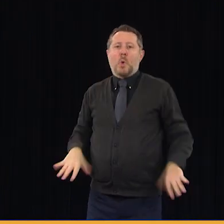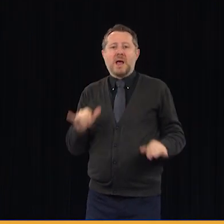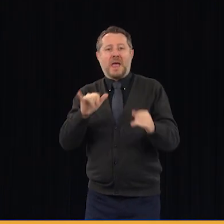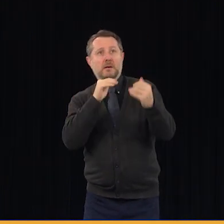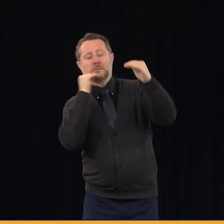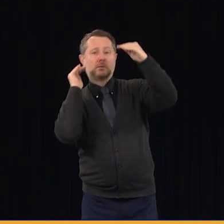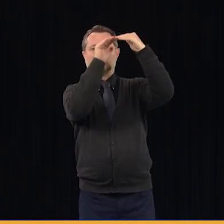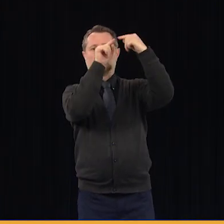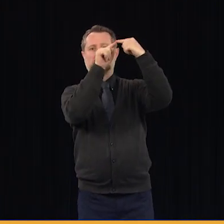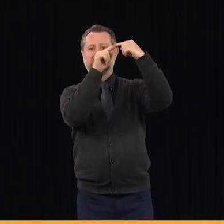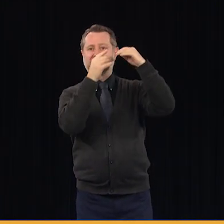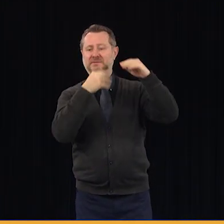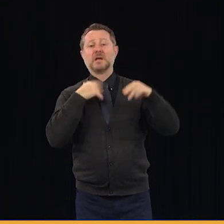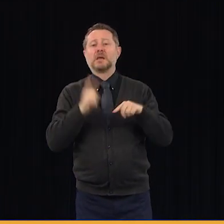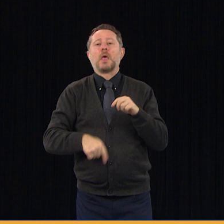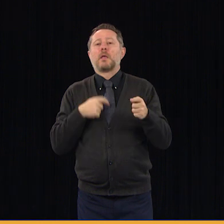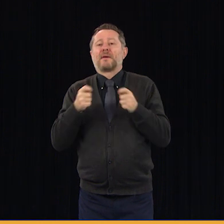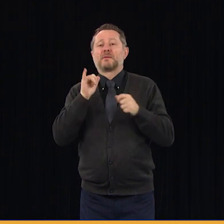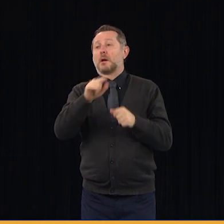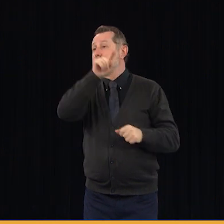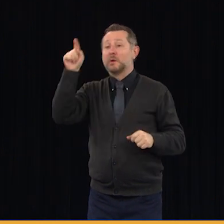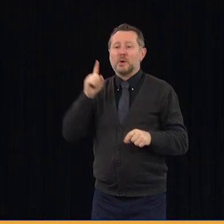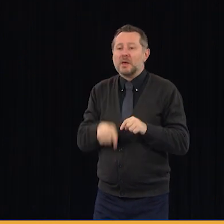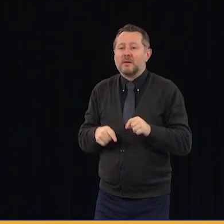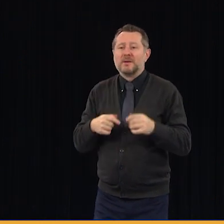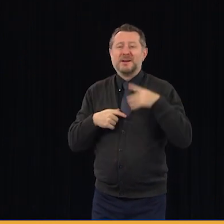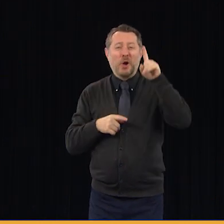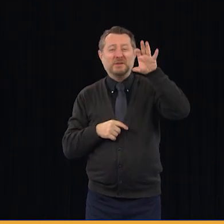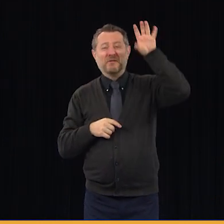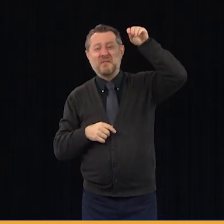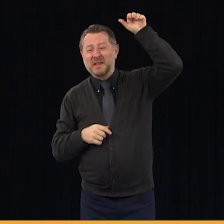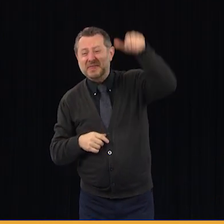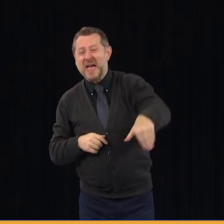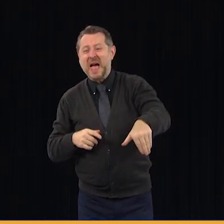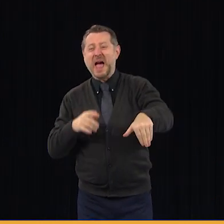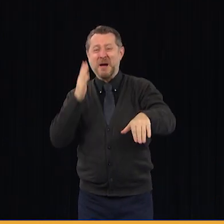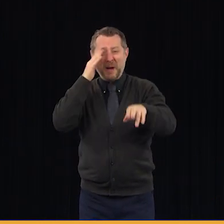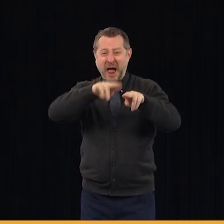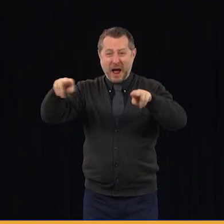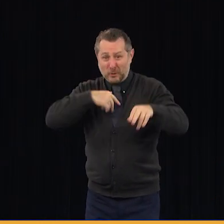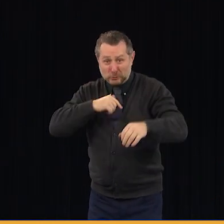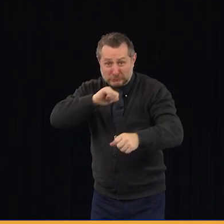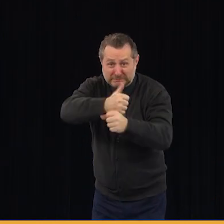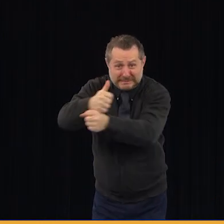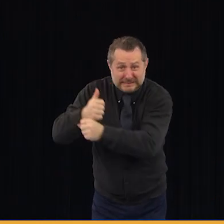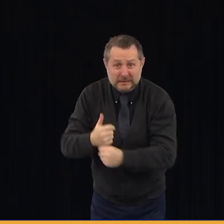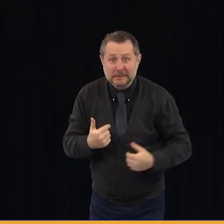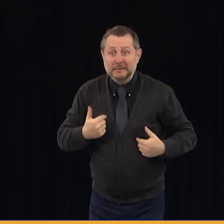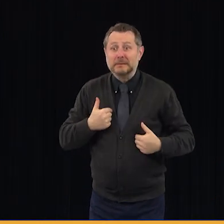do, you can't take a 50,000 bed system and get it to